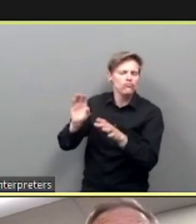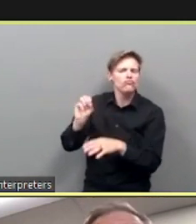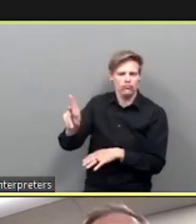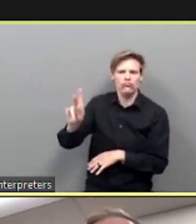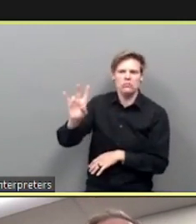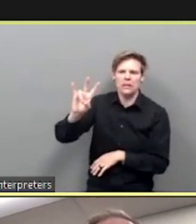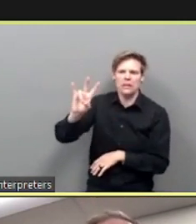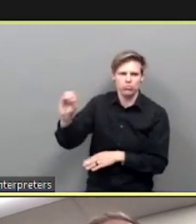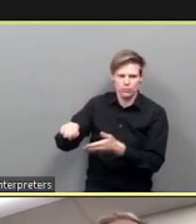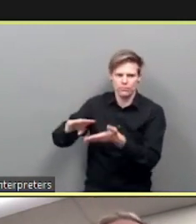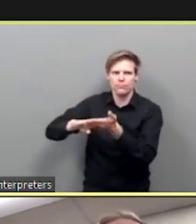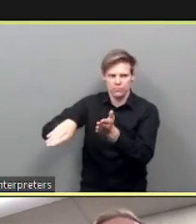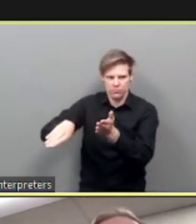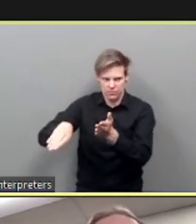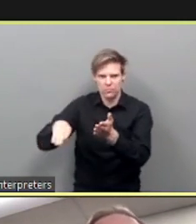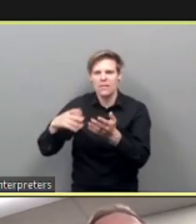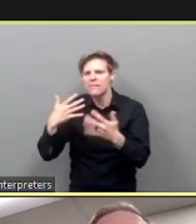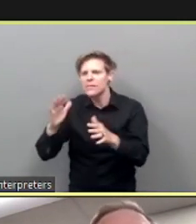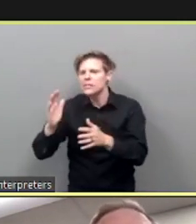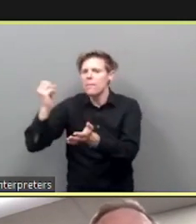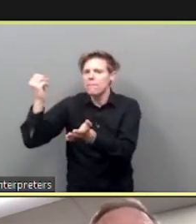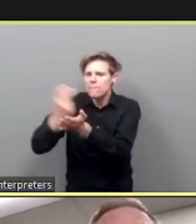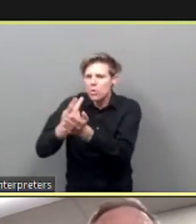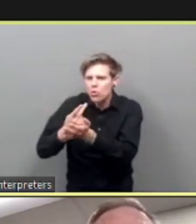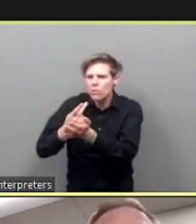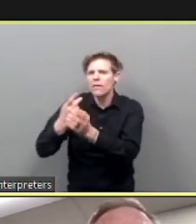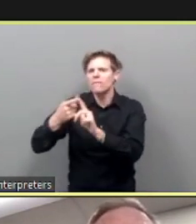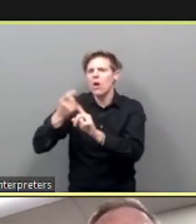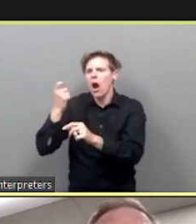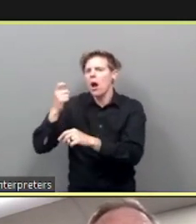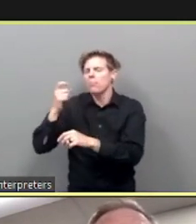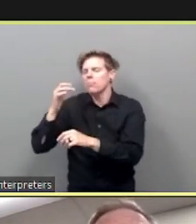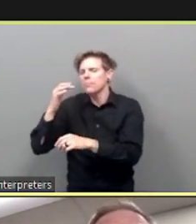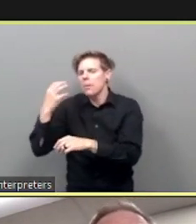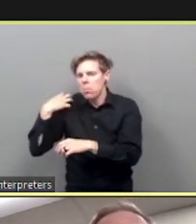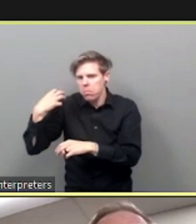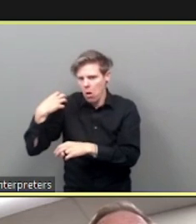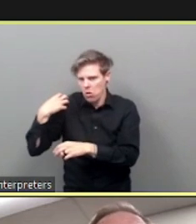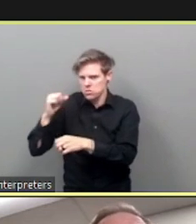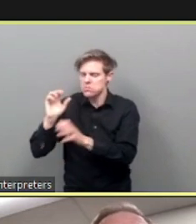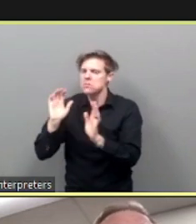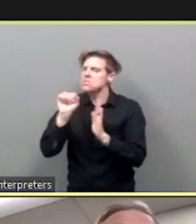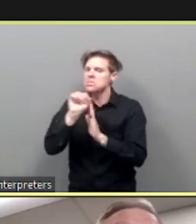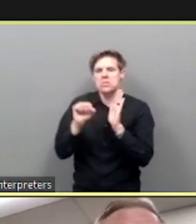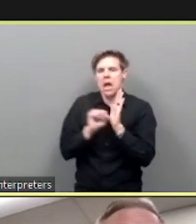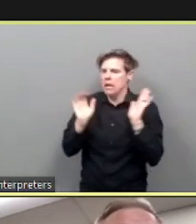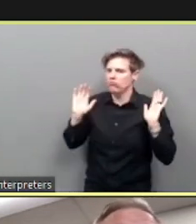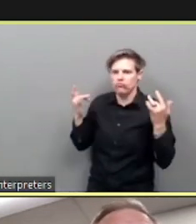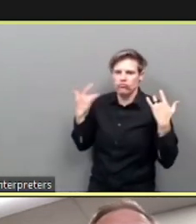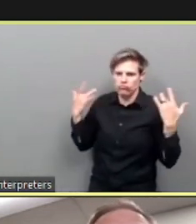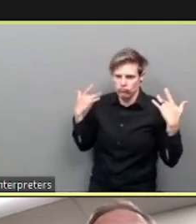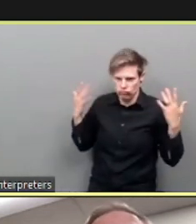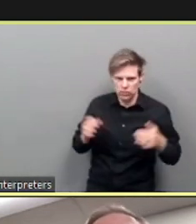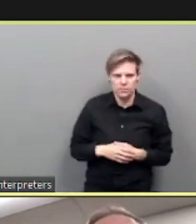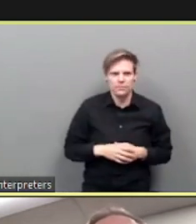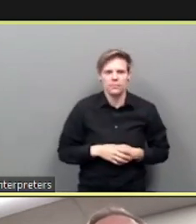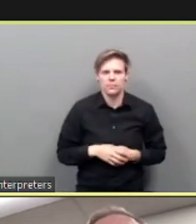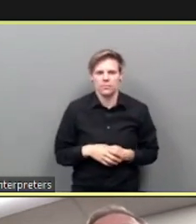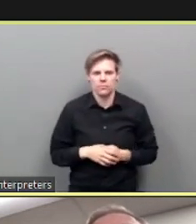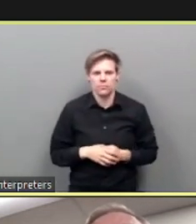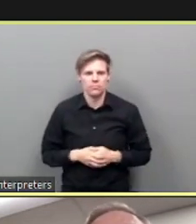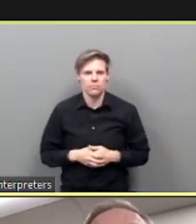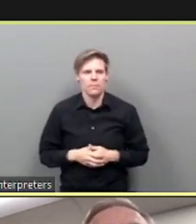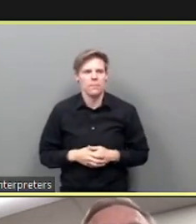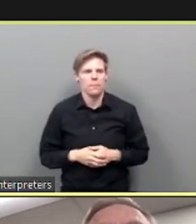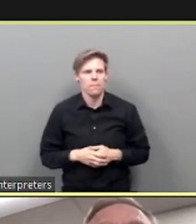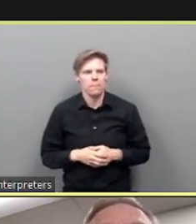their employer. The state is not involved in those exemption approvals for hospital workers, except in our own facilities. And so